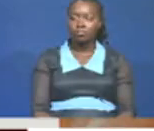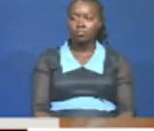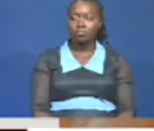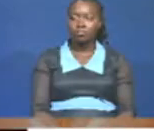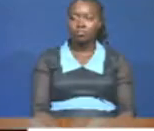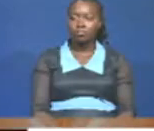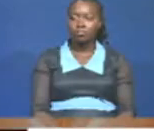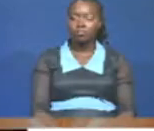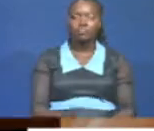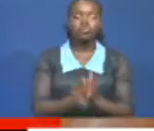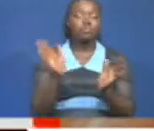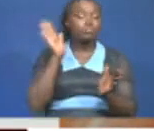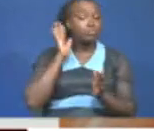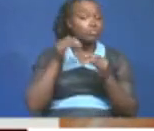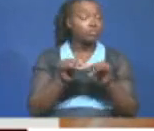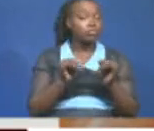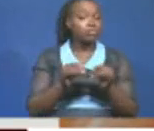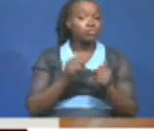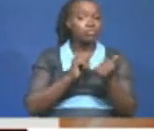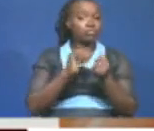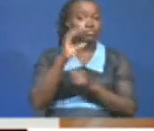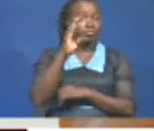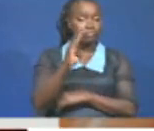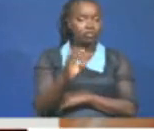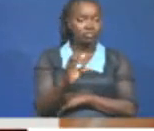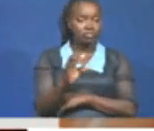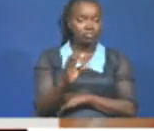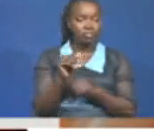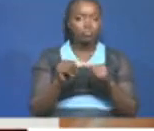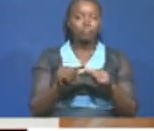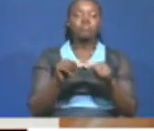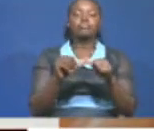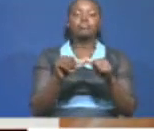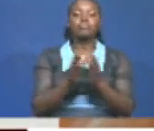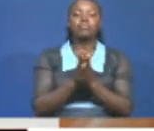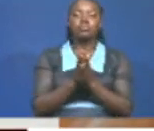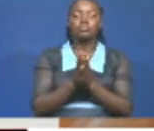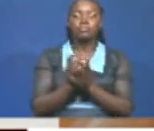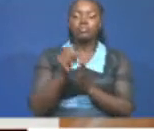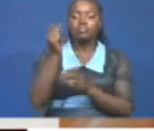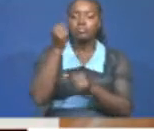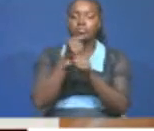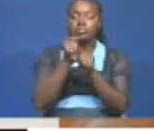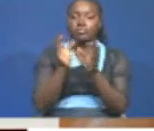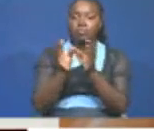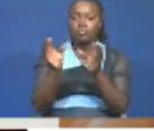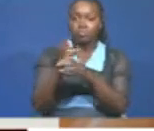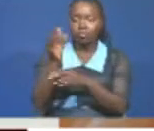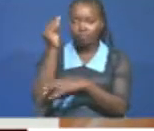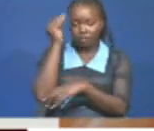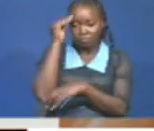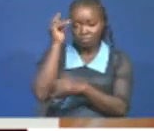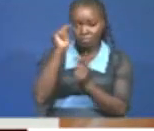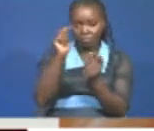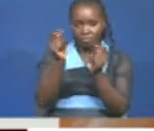Public hearings on implementation of the competency-based curriculum are ongoing, with the Presidential Working Party on Education Reforms, led